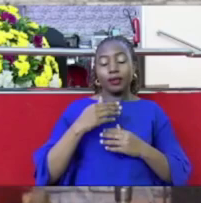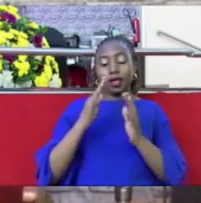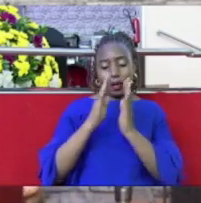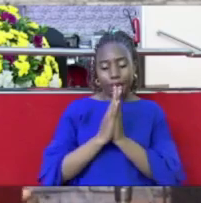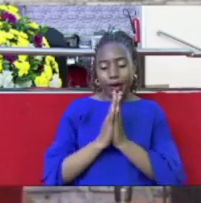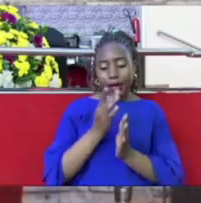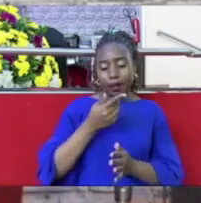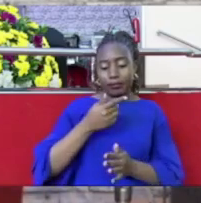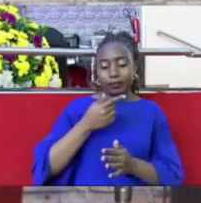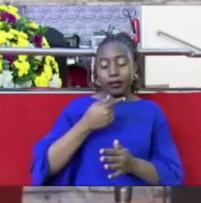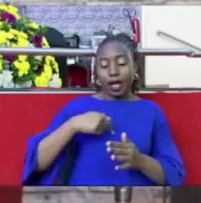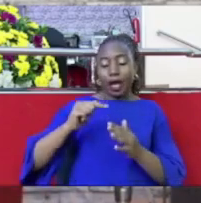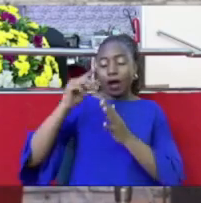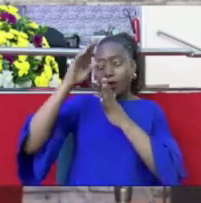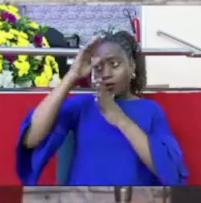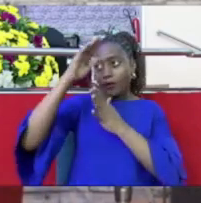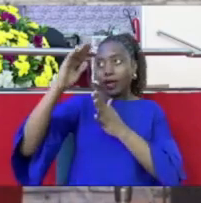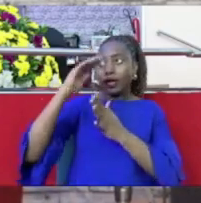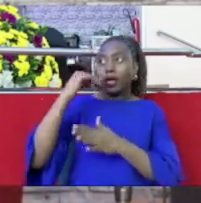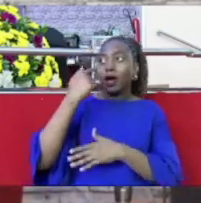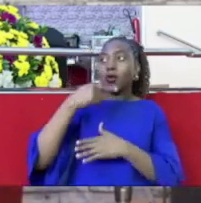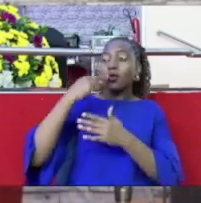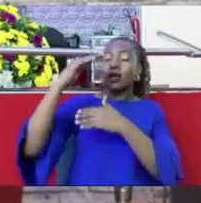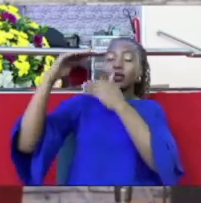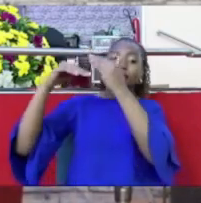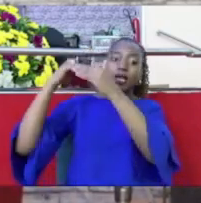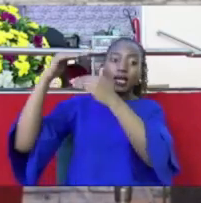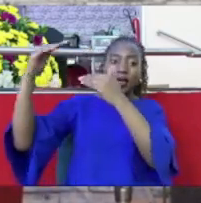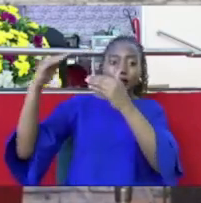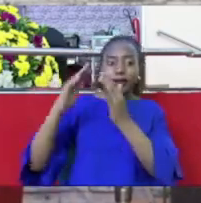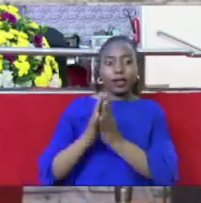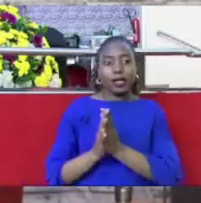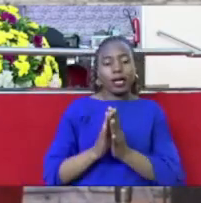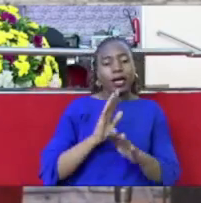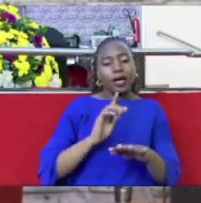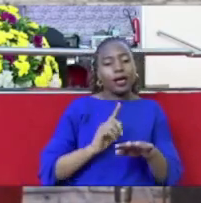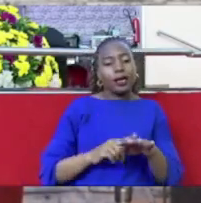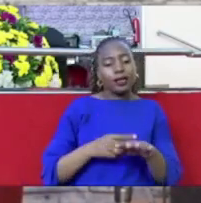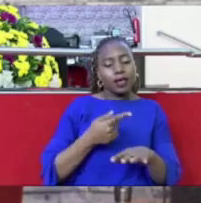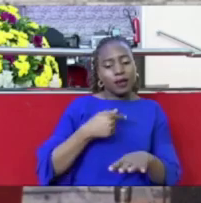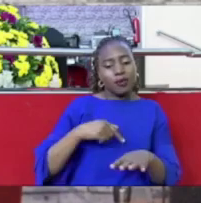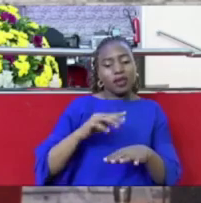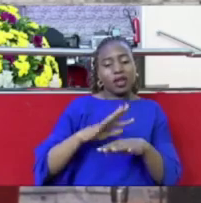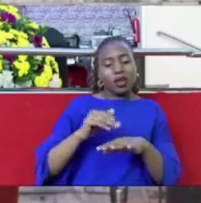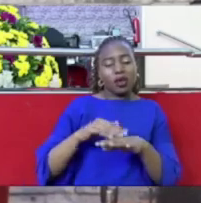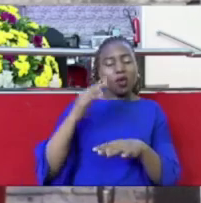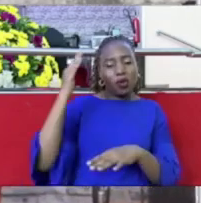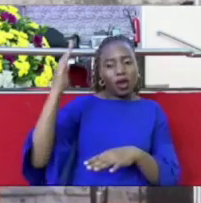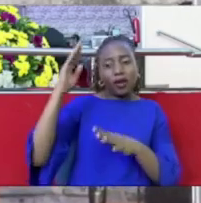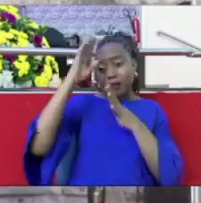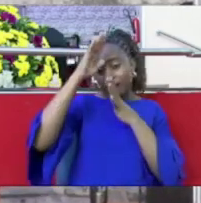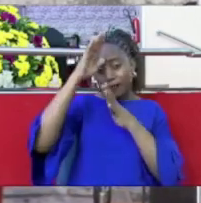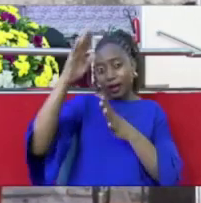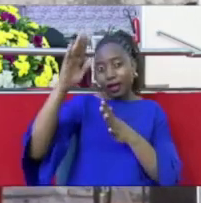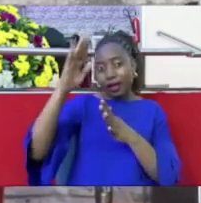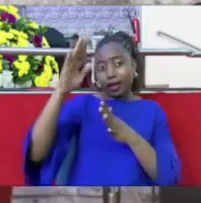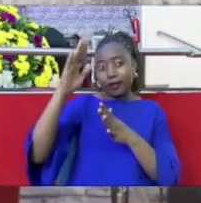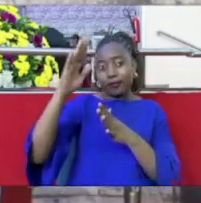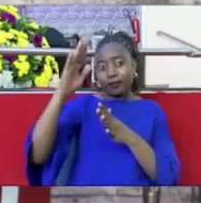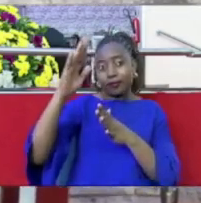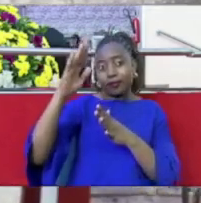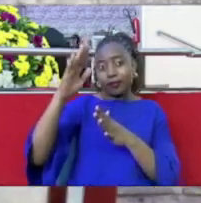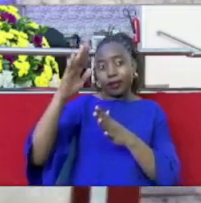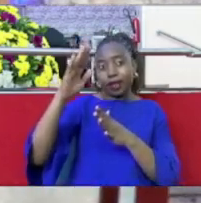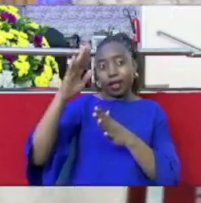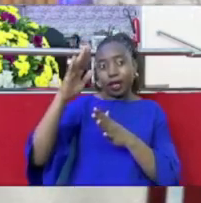Baba yetu uliye binguni. When you are calling on the Father, tunapomwitia Baba, I want to remind us that God is seeking